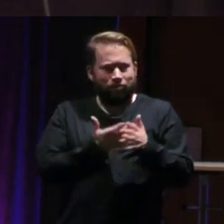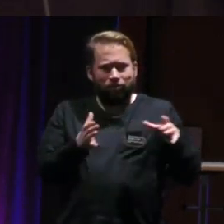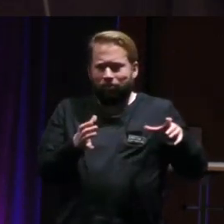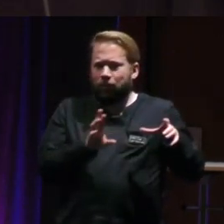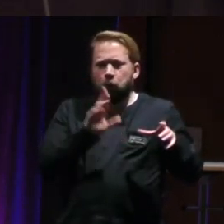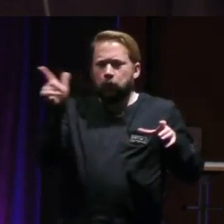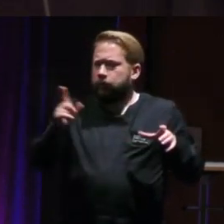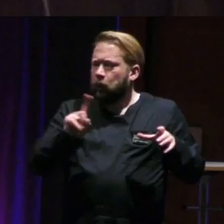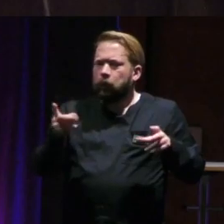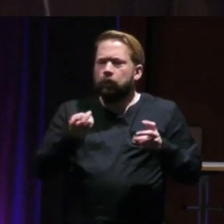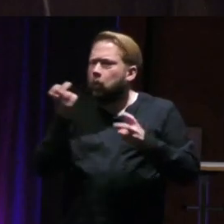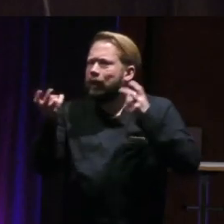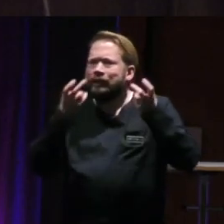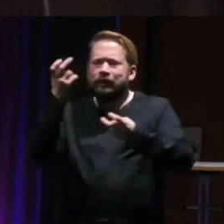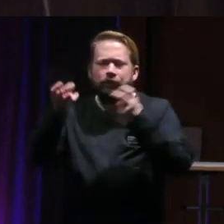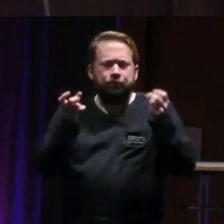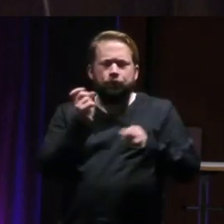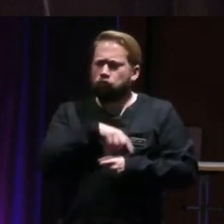airport, and so on.